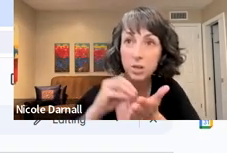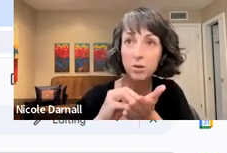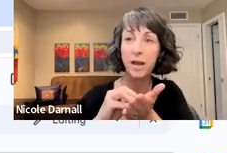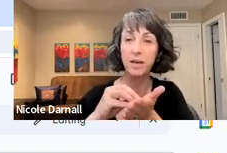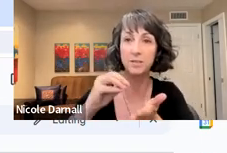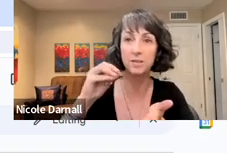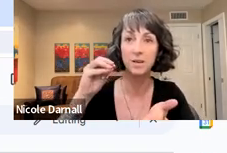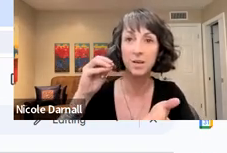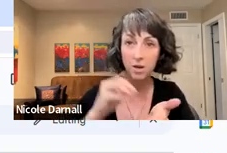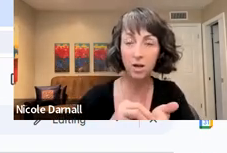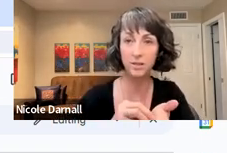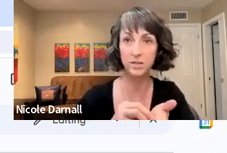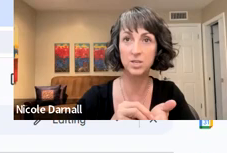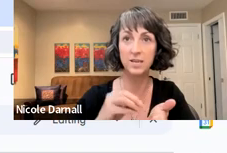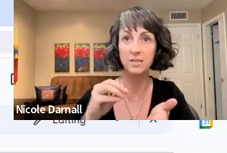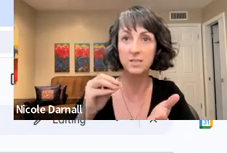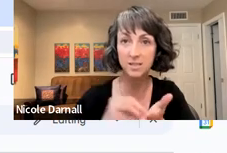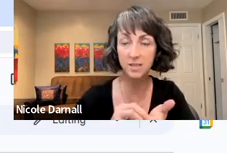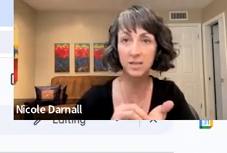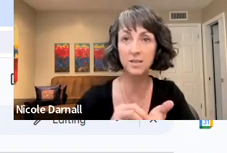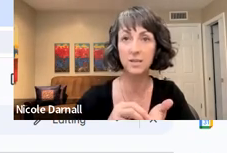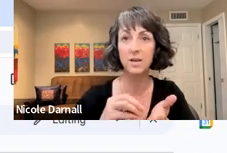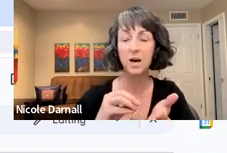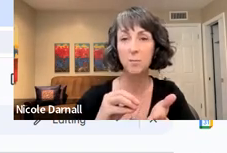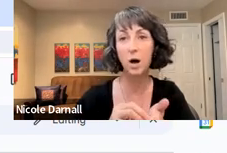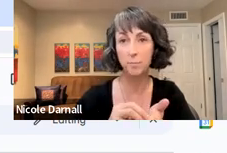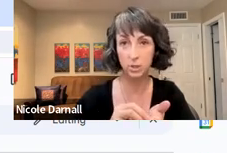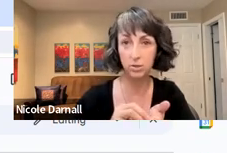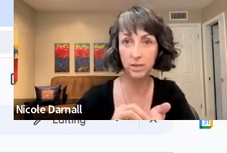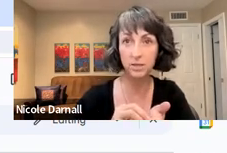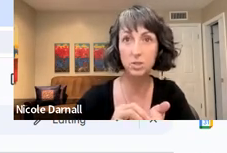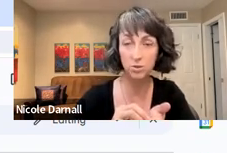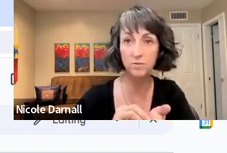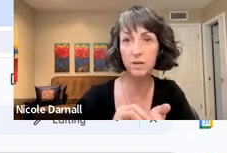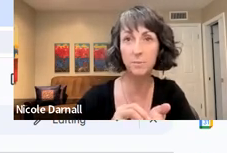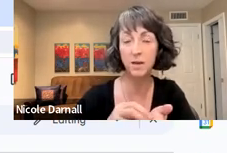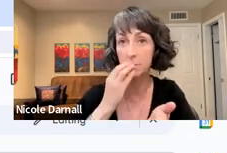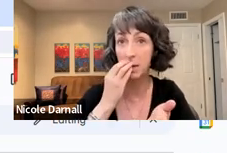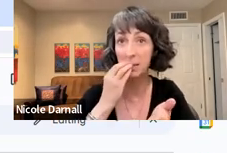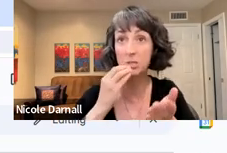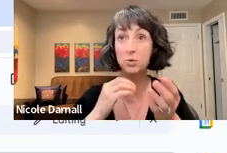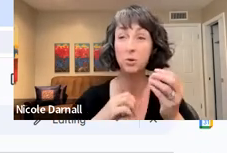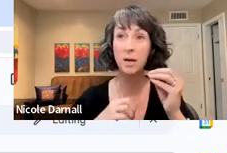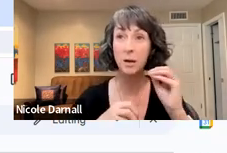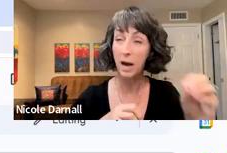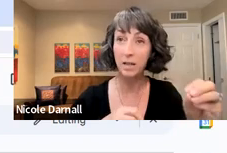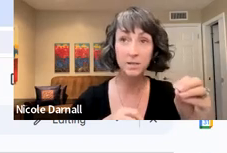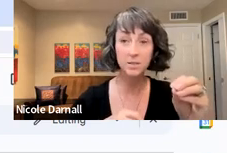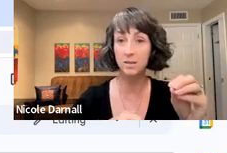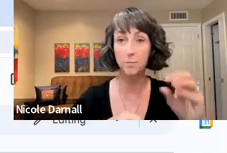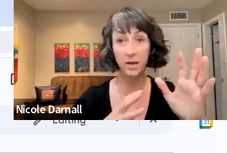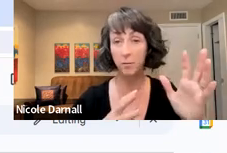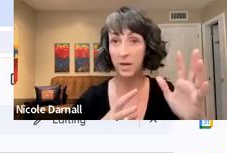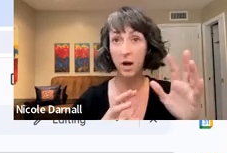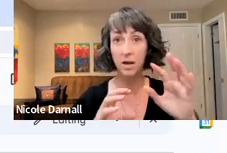to curate knowledge and to seed opportunities to develop that knowledge through